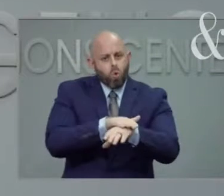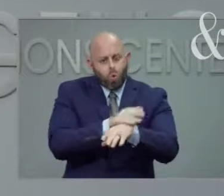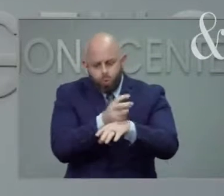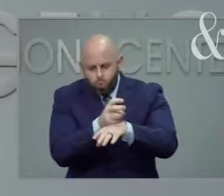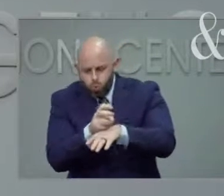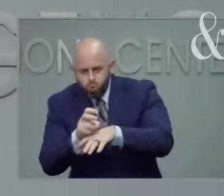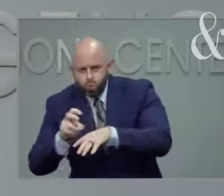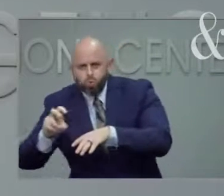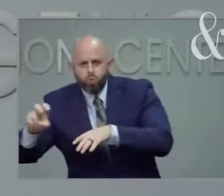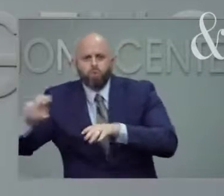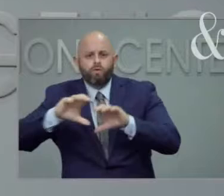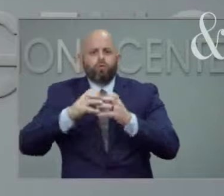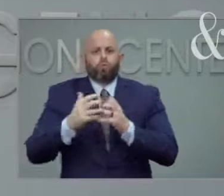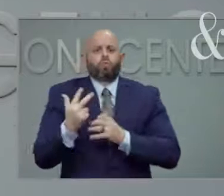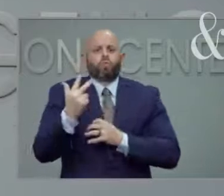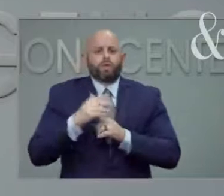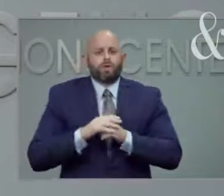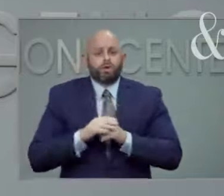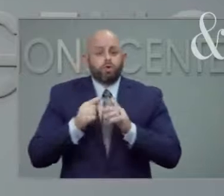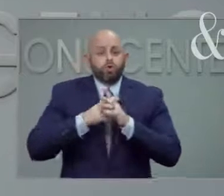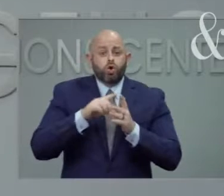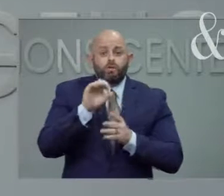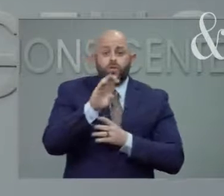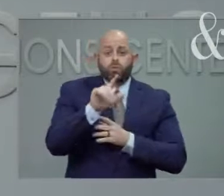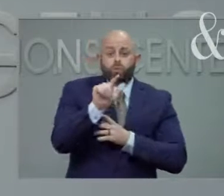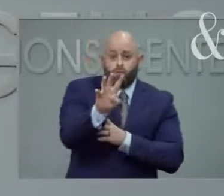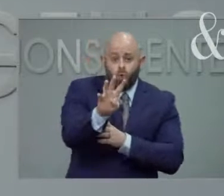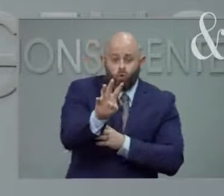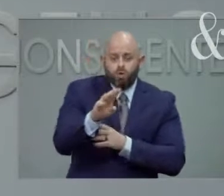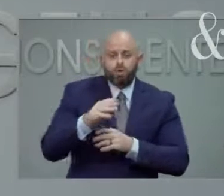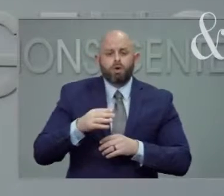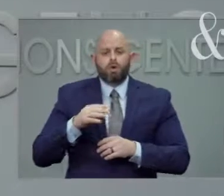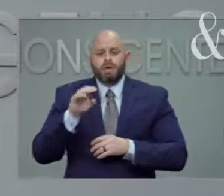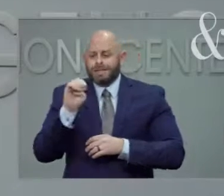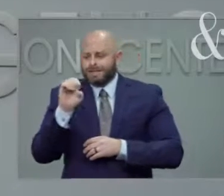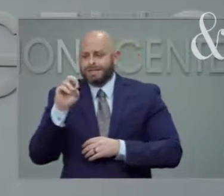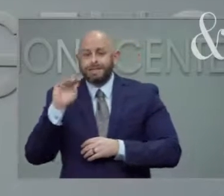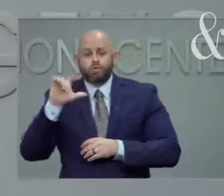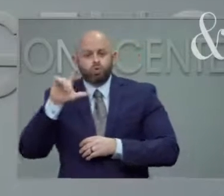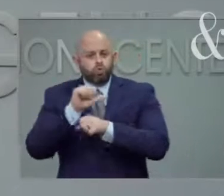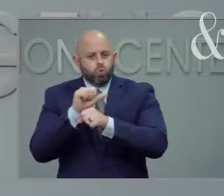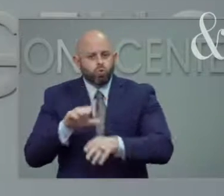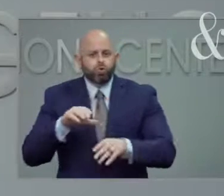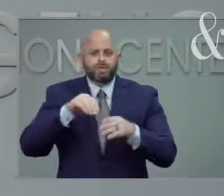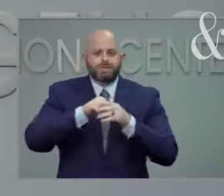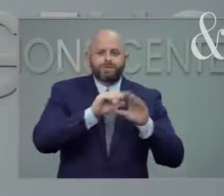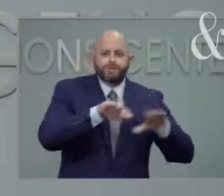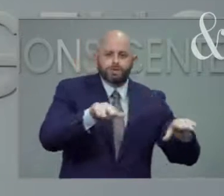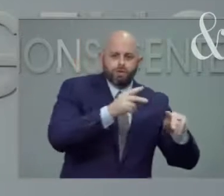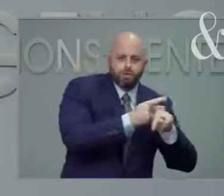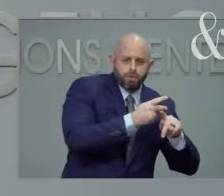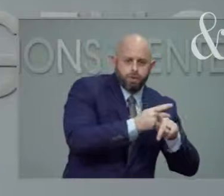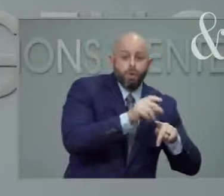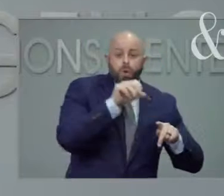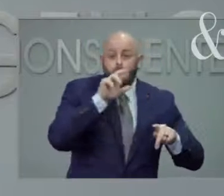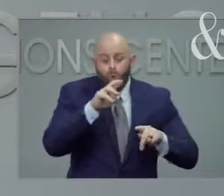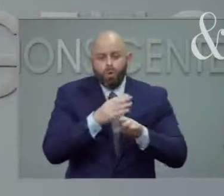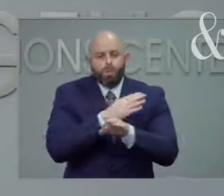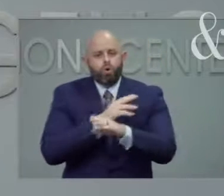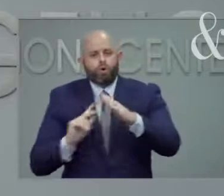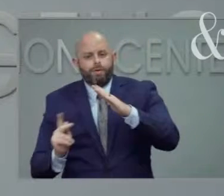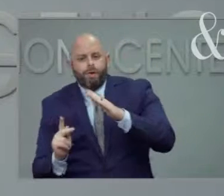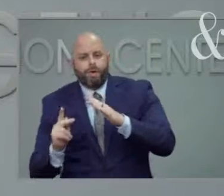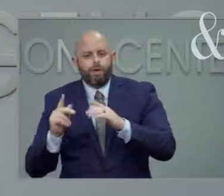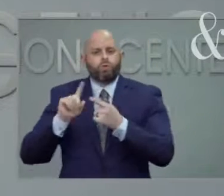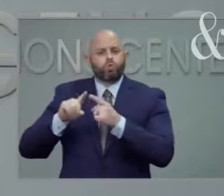Therefore, beginning on February 24th, frontline essential workers who work in childcare or in pre-K to 12 schools will